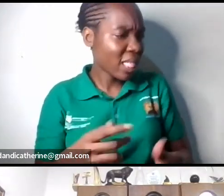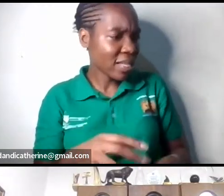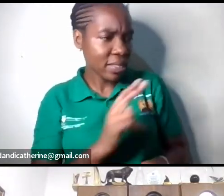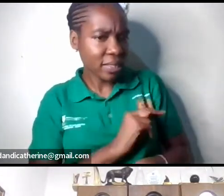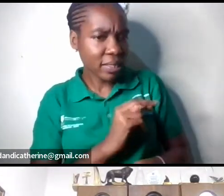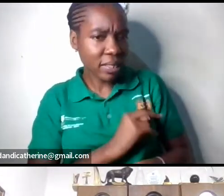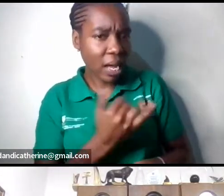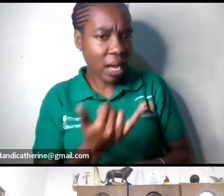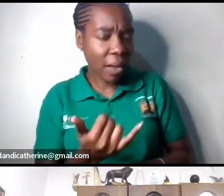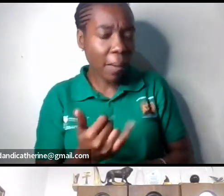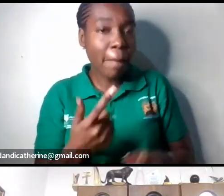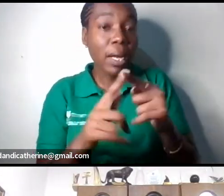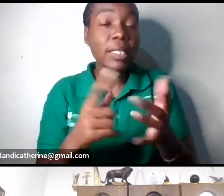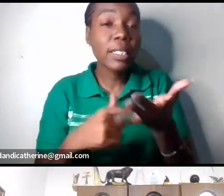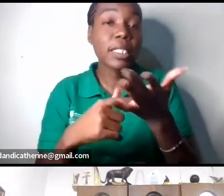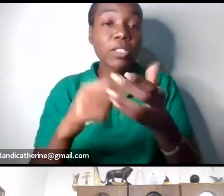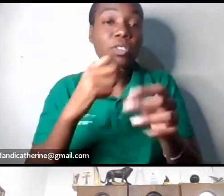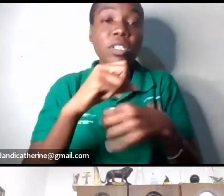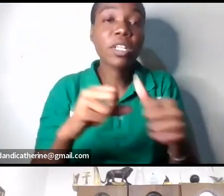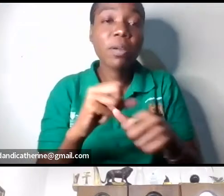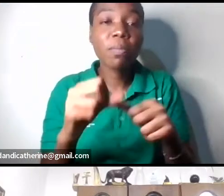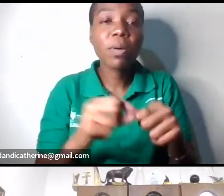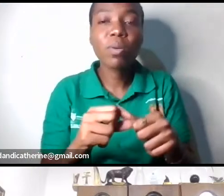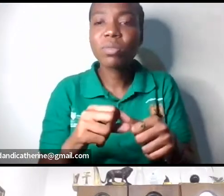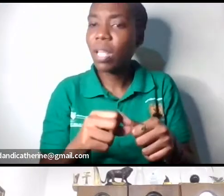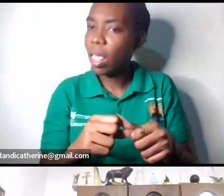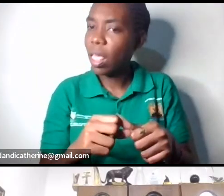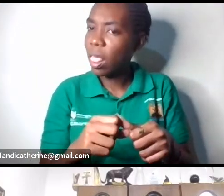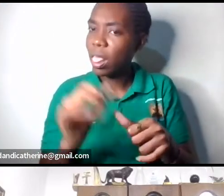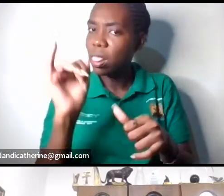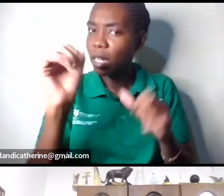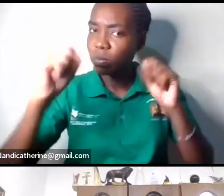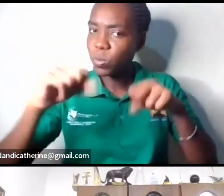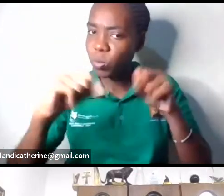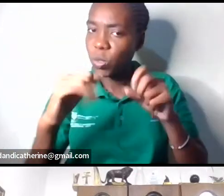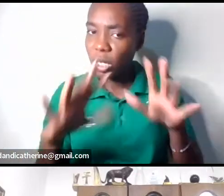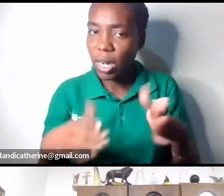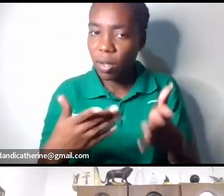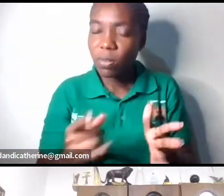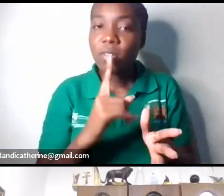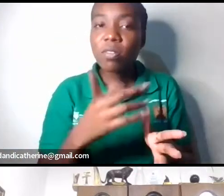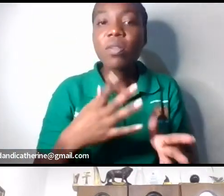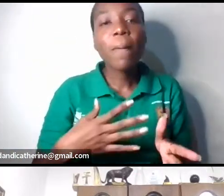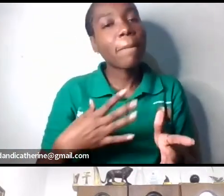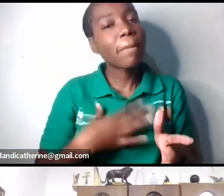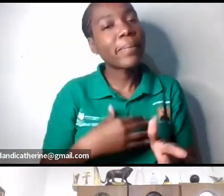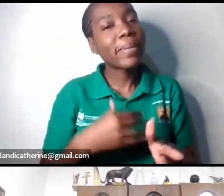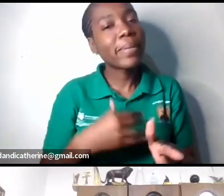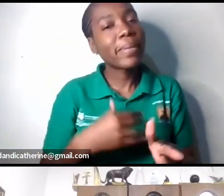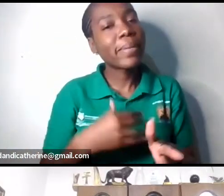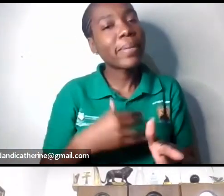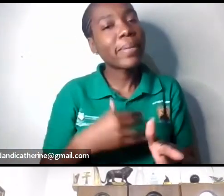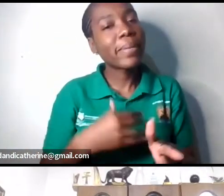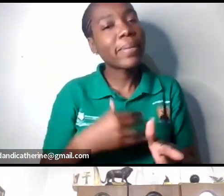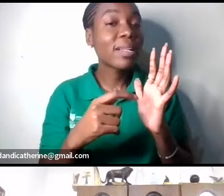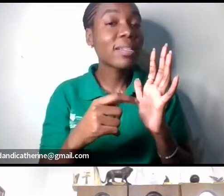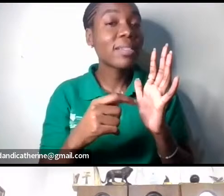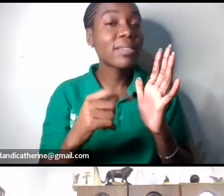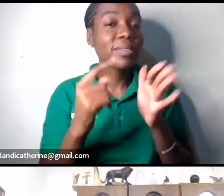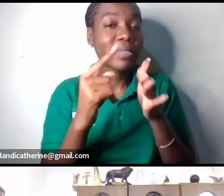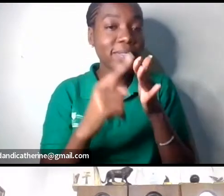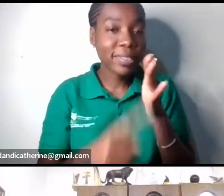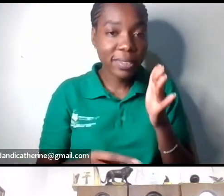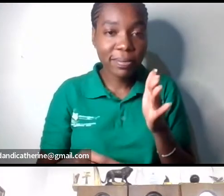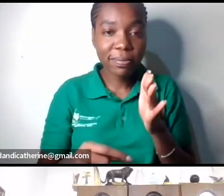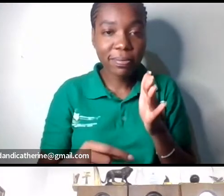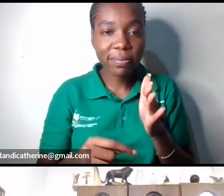about how that is not possible. We should look at the stats. And I realized that M-Pesa really did realize the